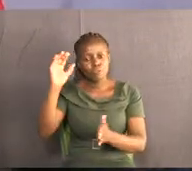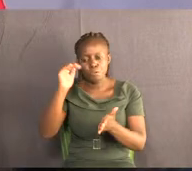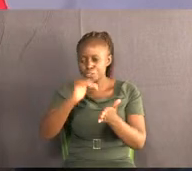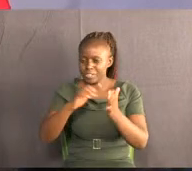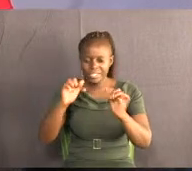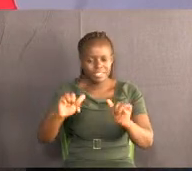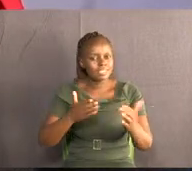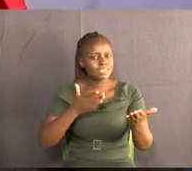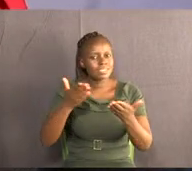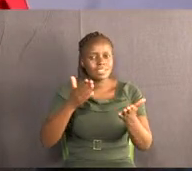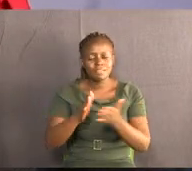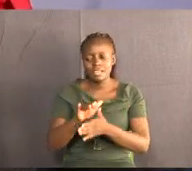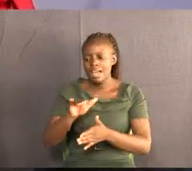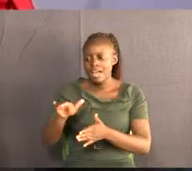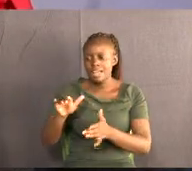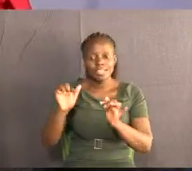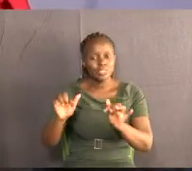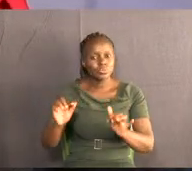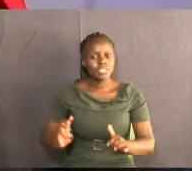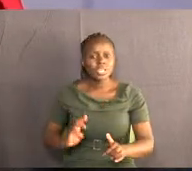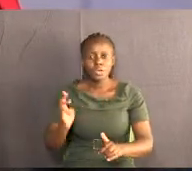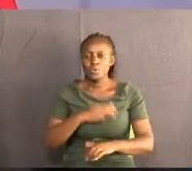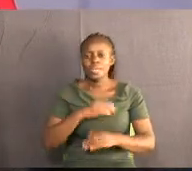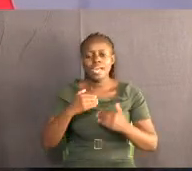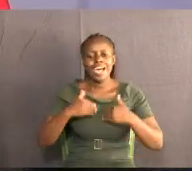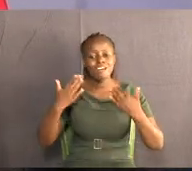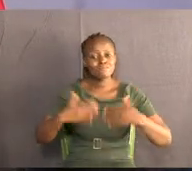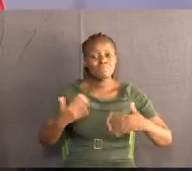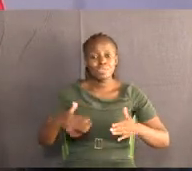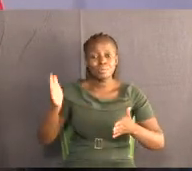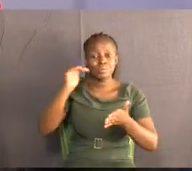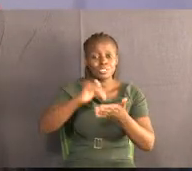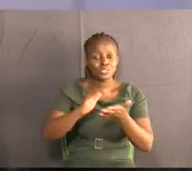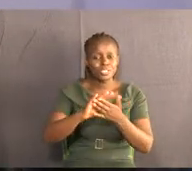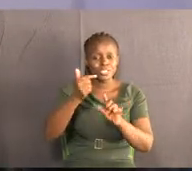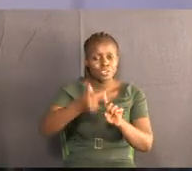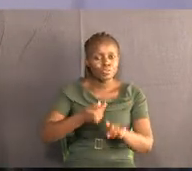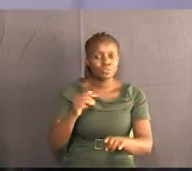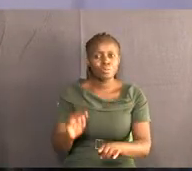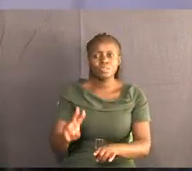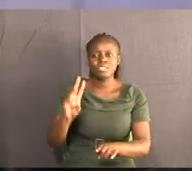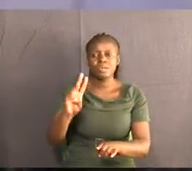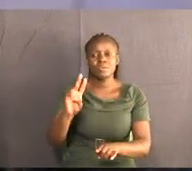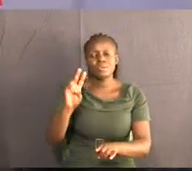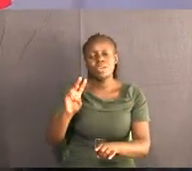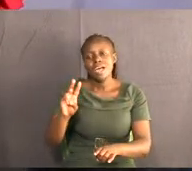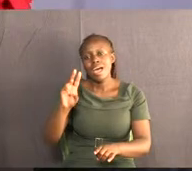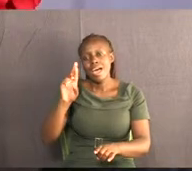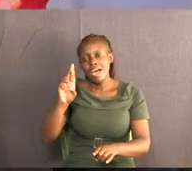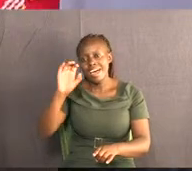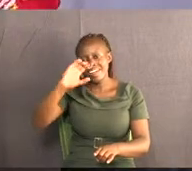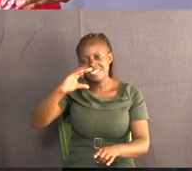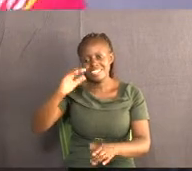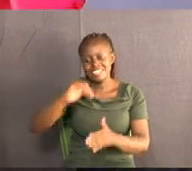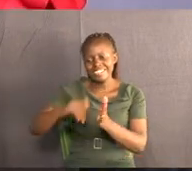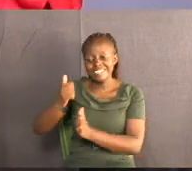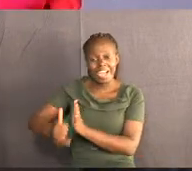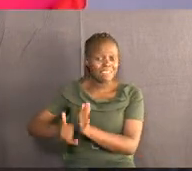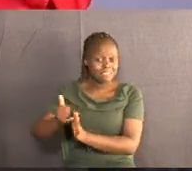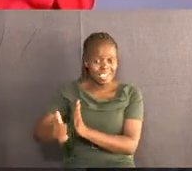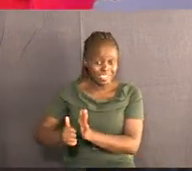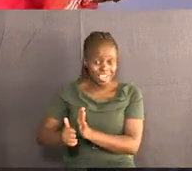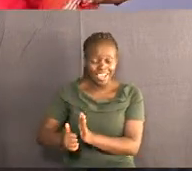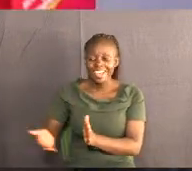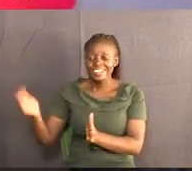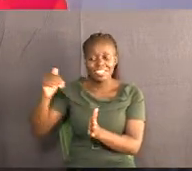this service. Earlier on today, we had even people joining us from the WRC Safari Rally in Naivasha. They were